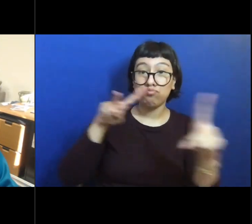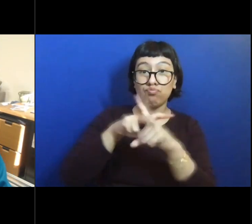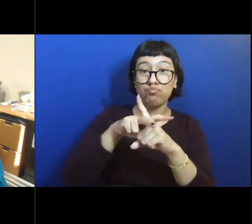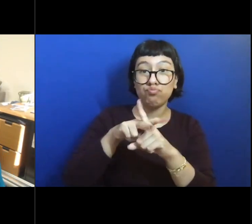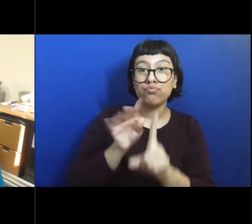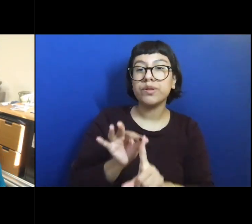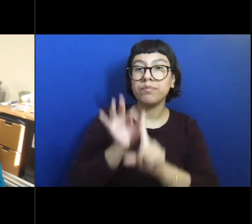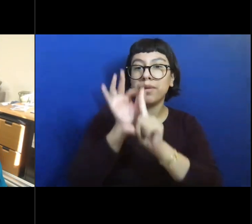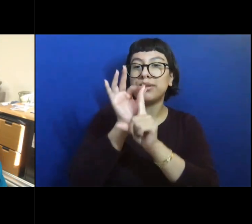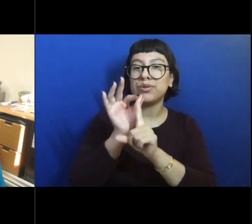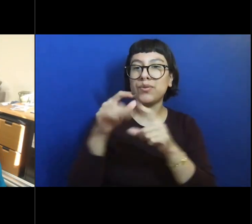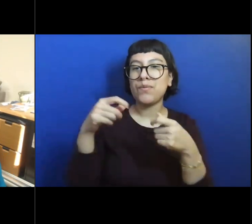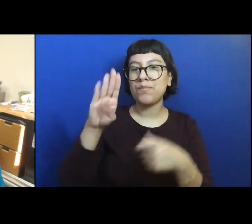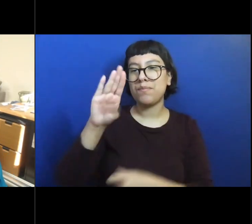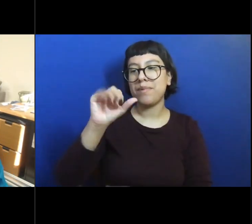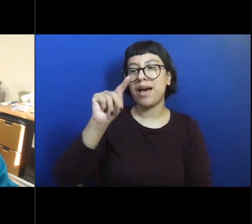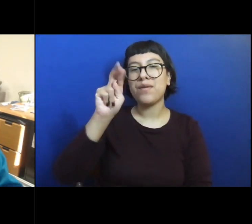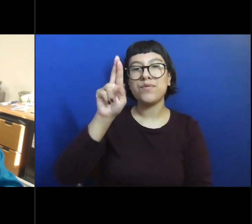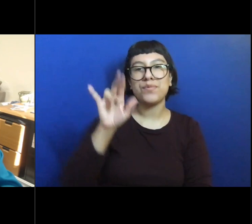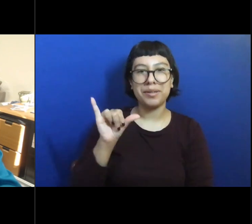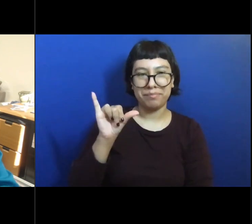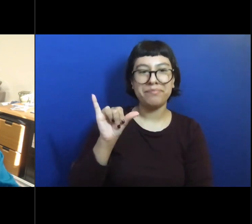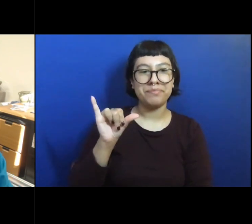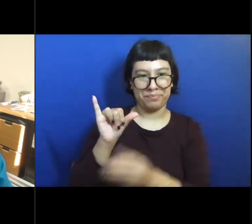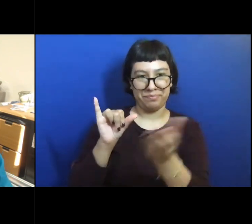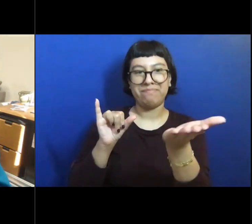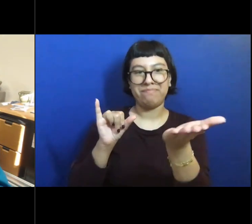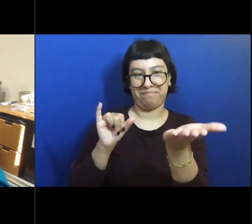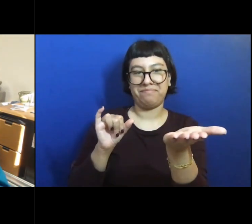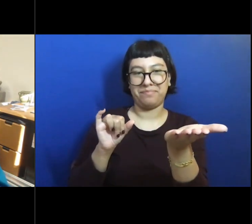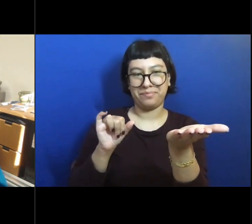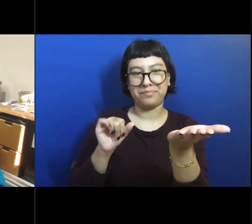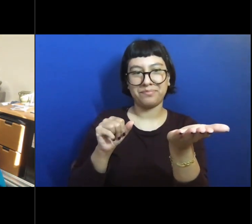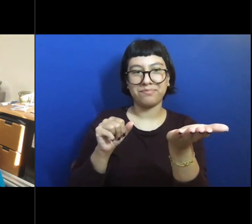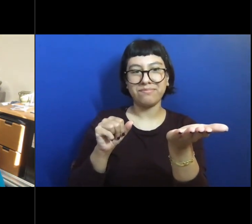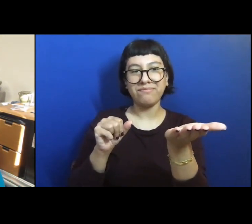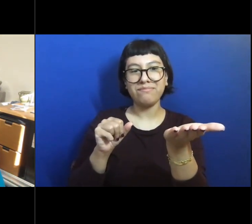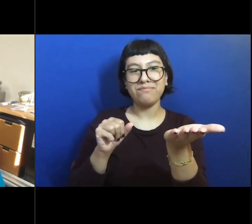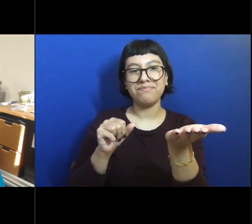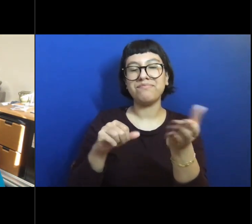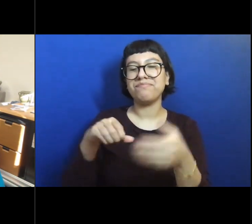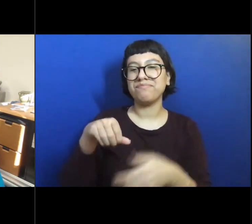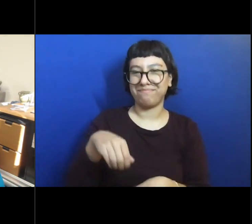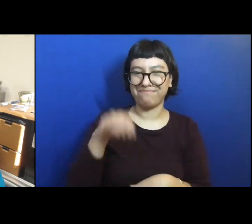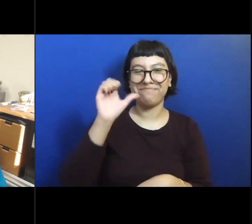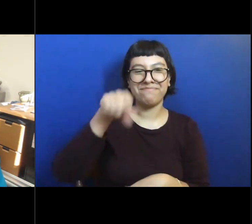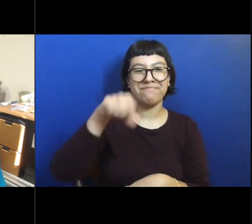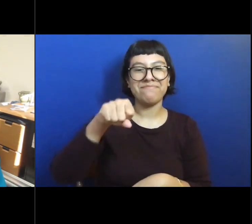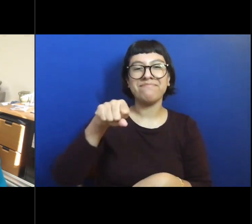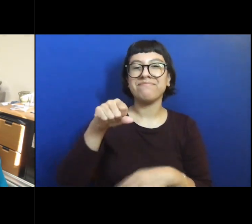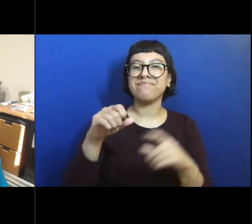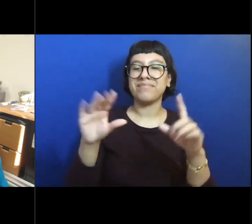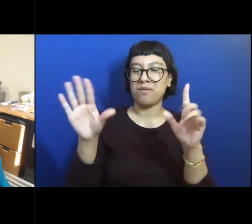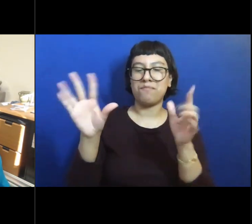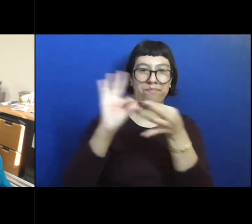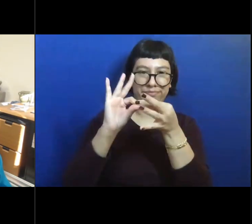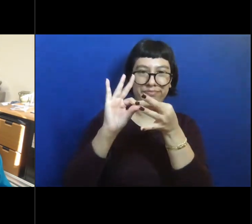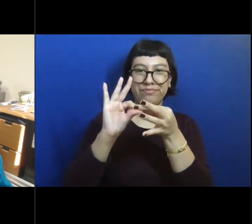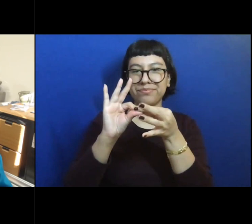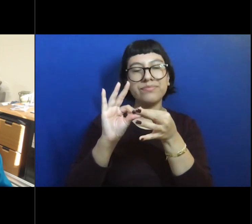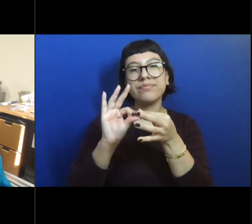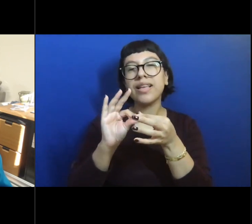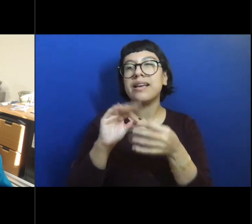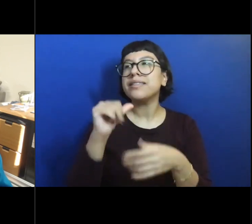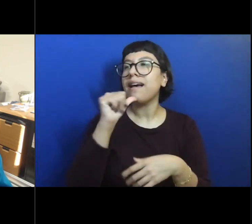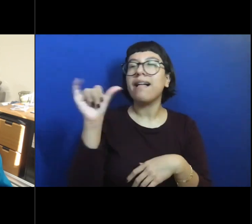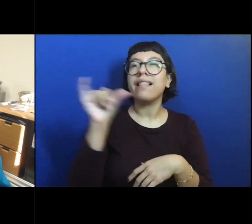battery. And so we have a little battery here, and it's in a little baggie, and it's got the plug on it too. It's not a battery